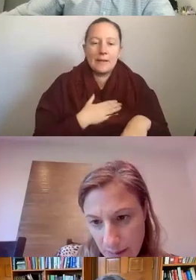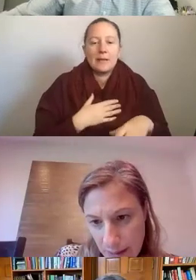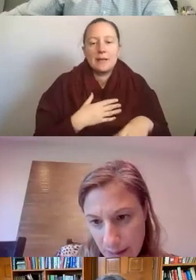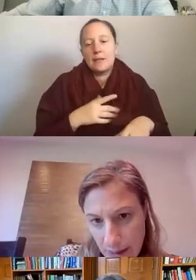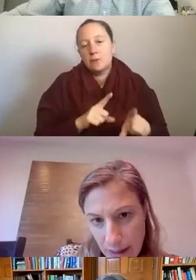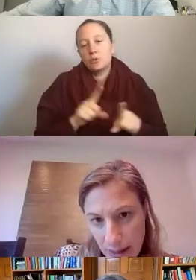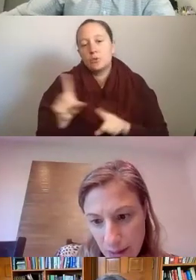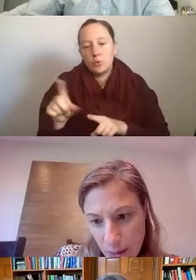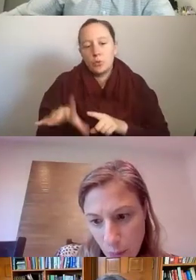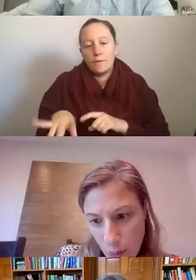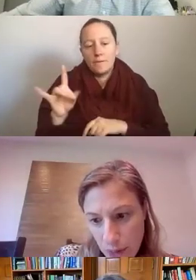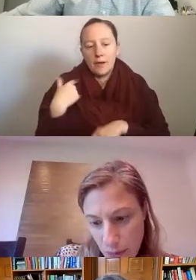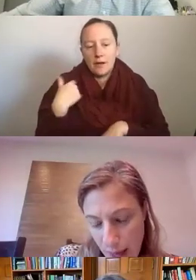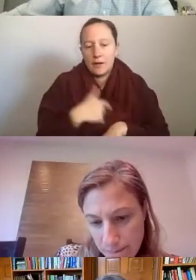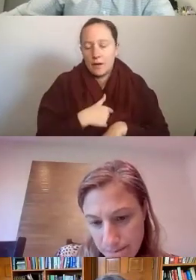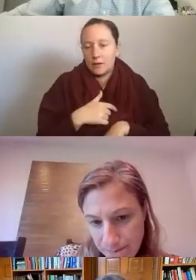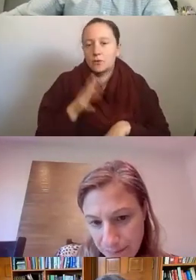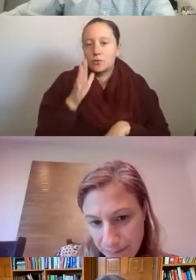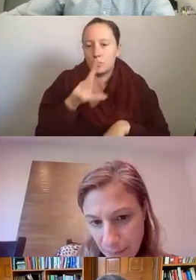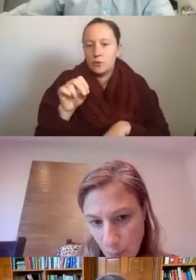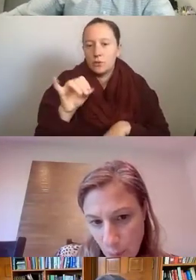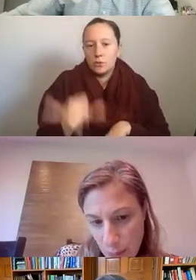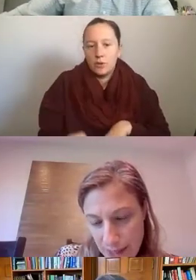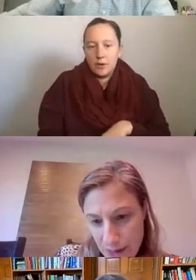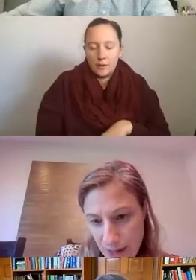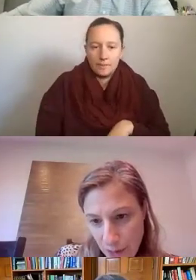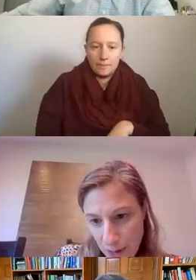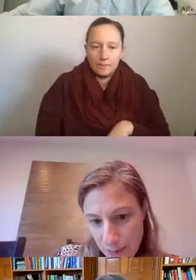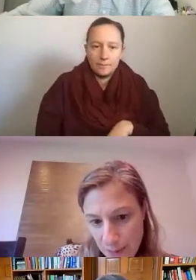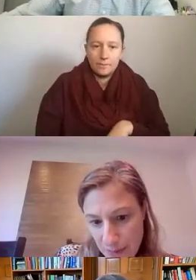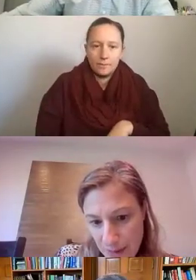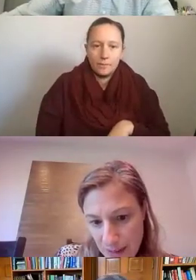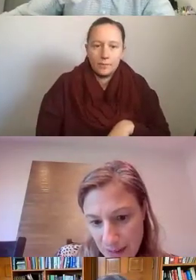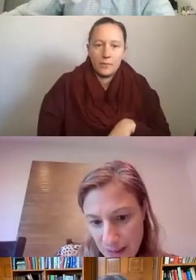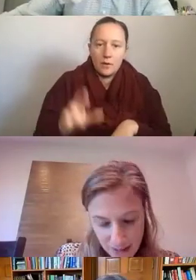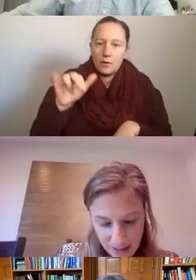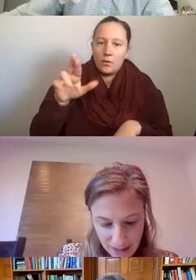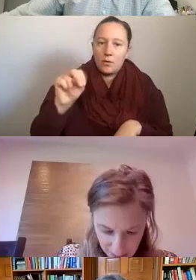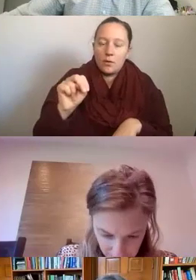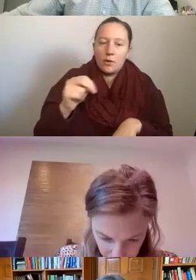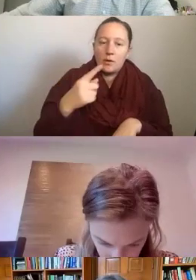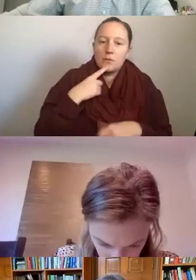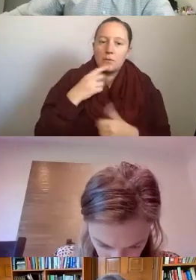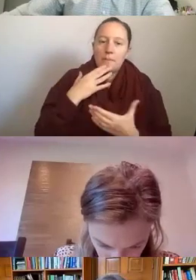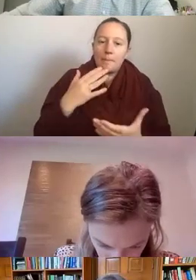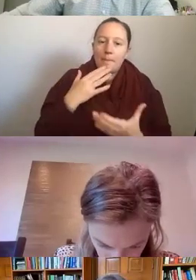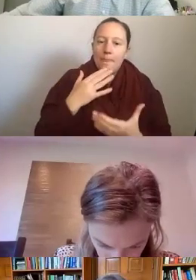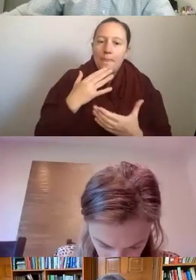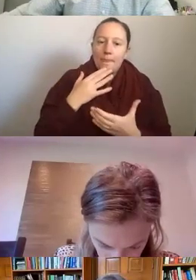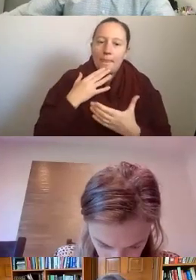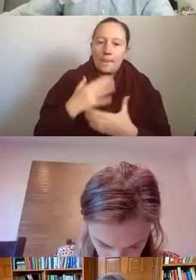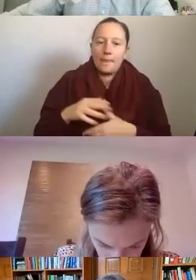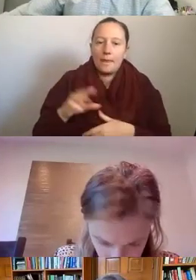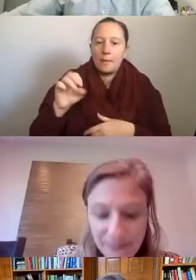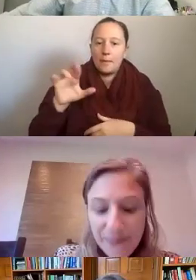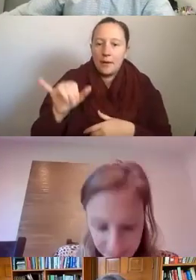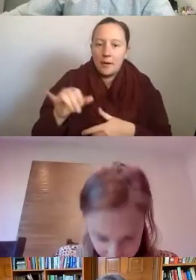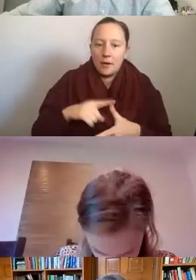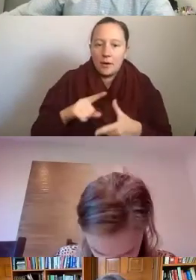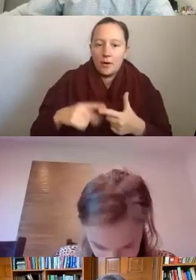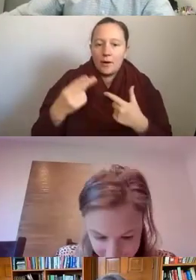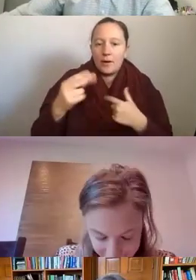us, and we will do that. Yes, I just want to give a quick thanks to Marianne and